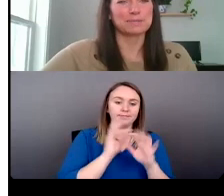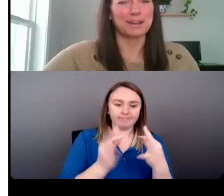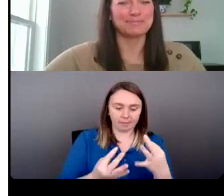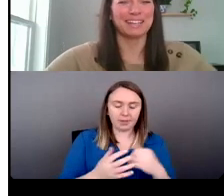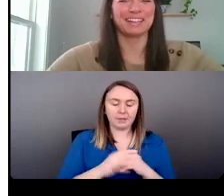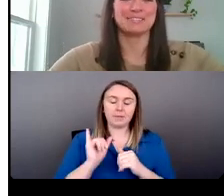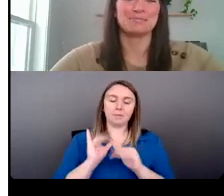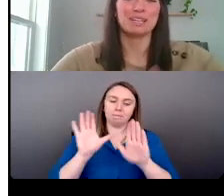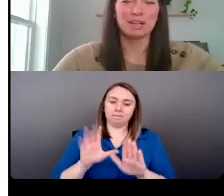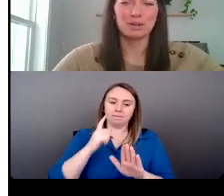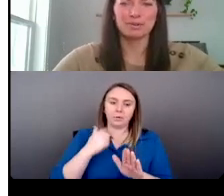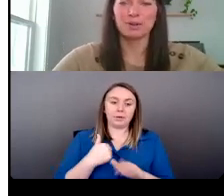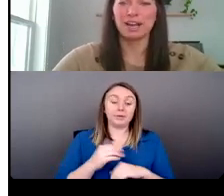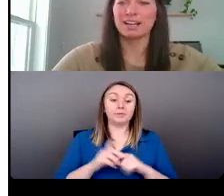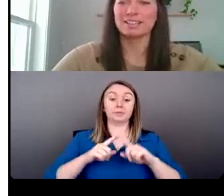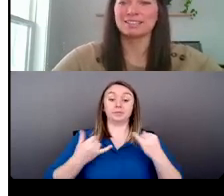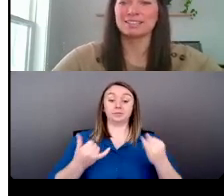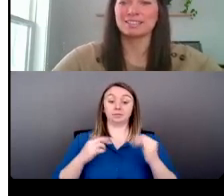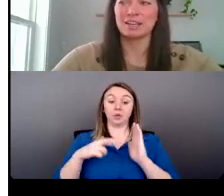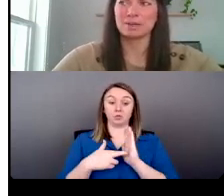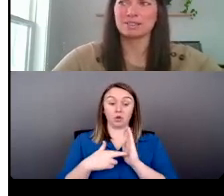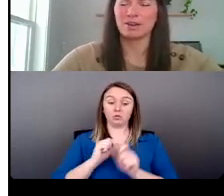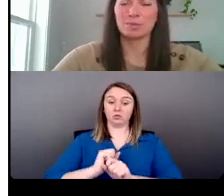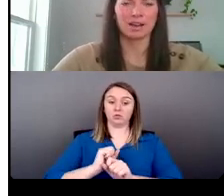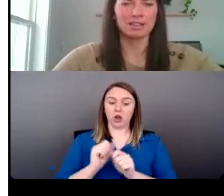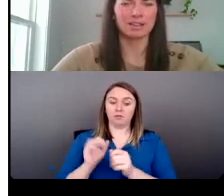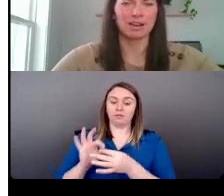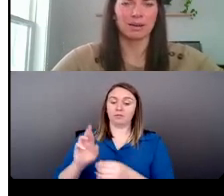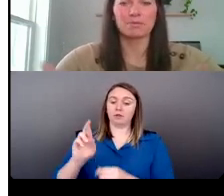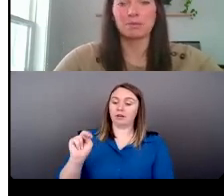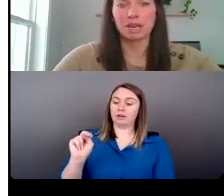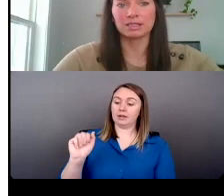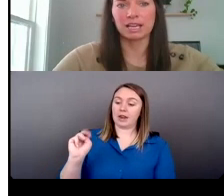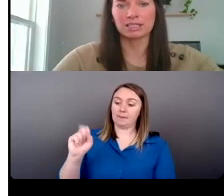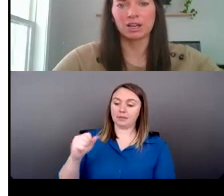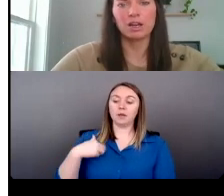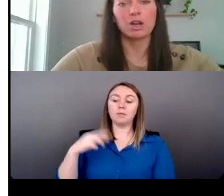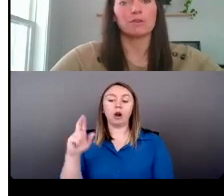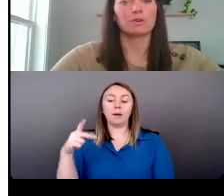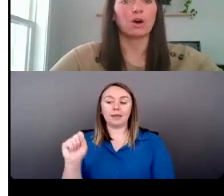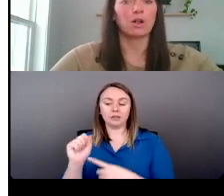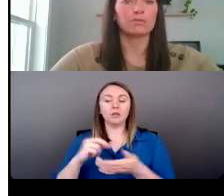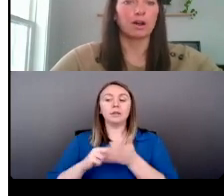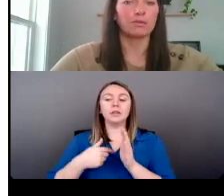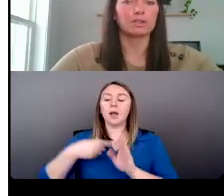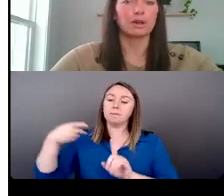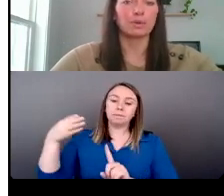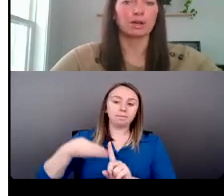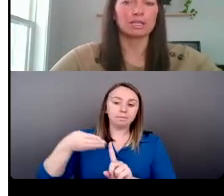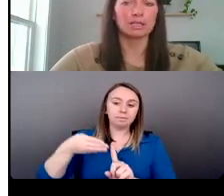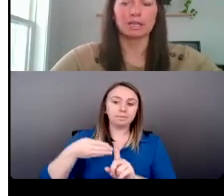great spot. But in my current role as NamUs RPS, I am the main liaison for all